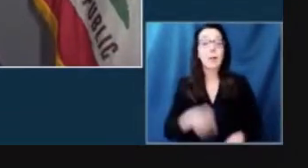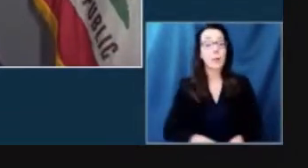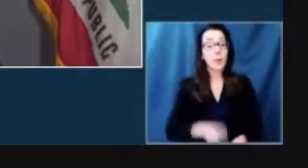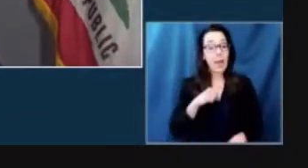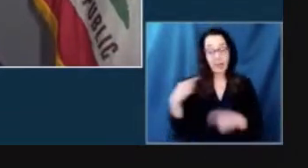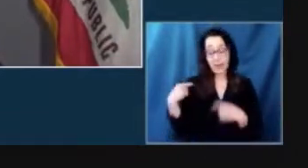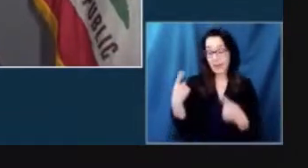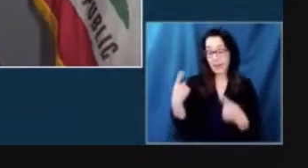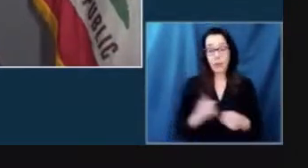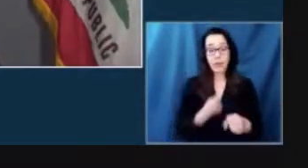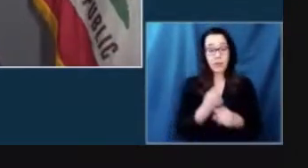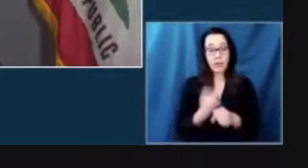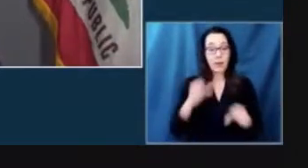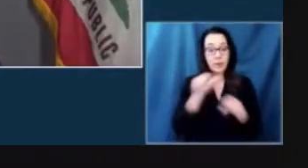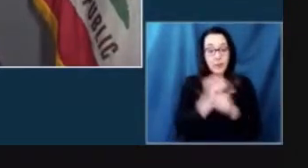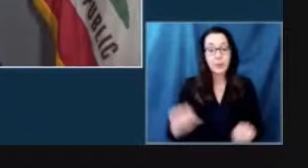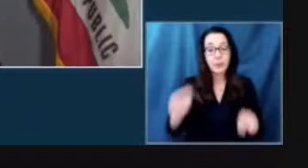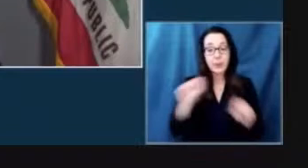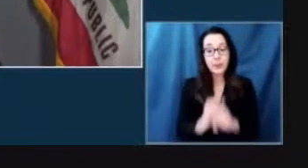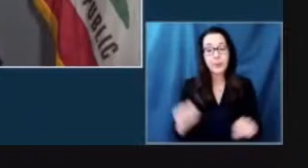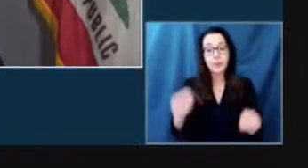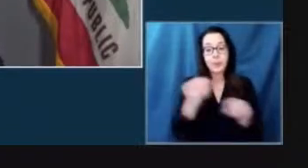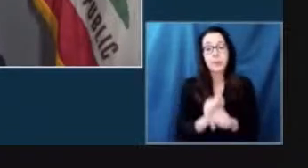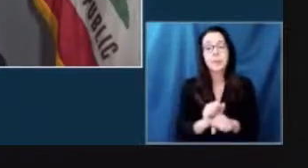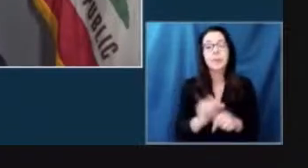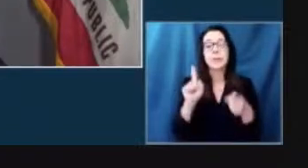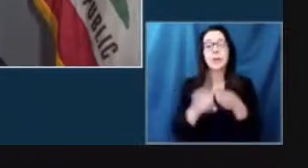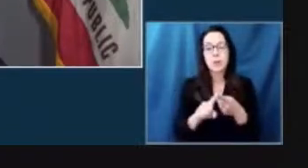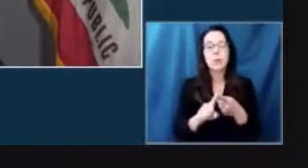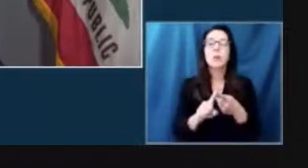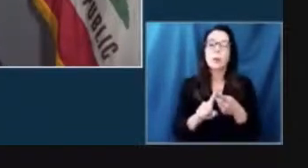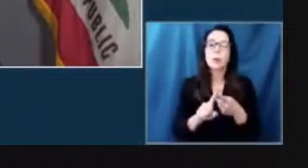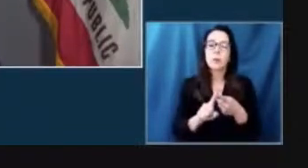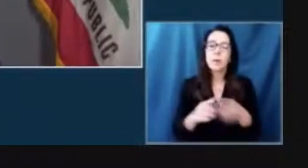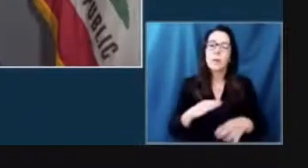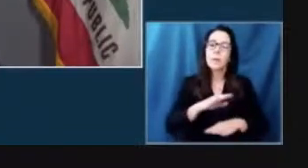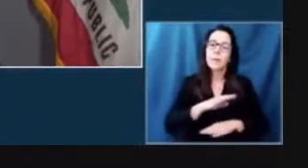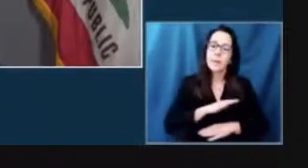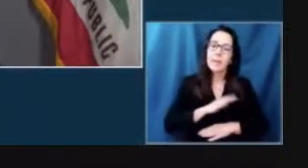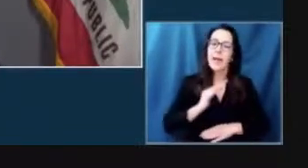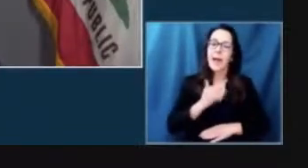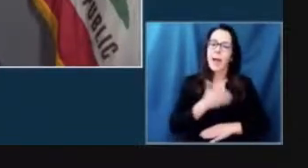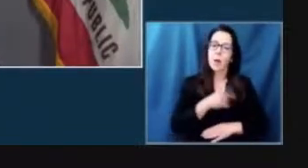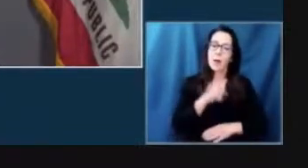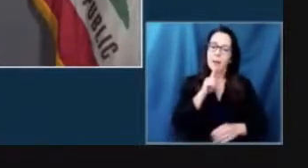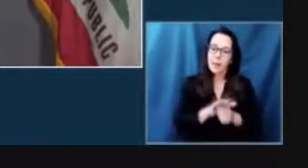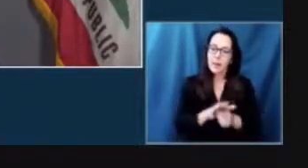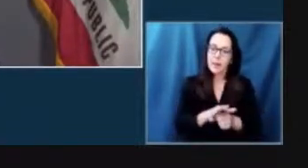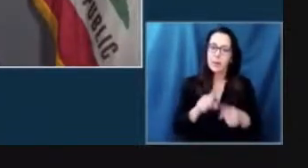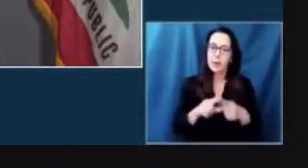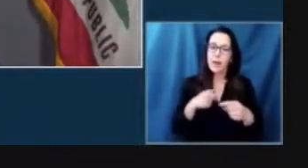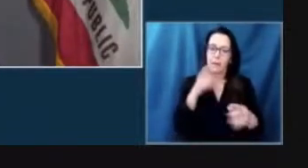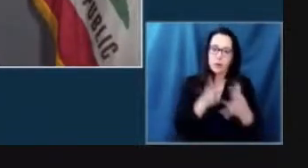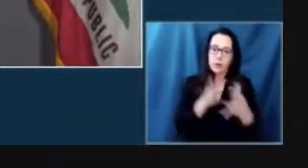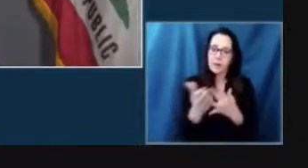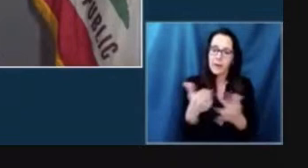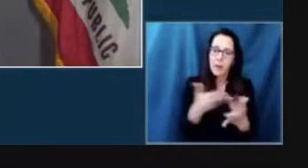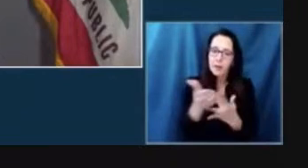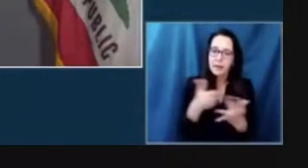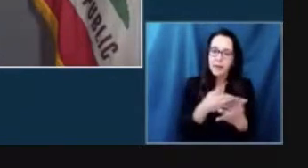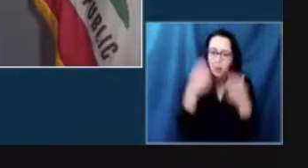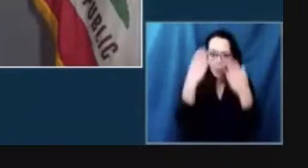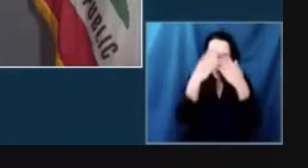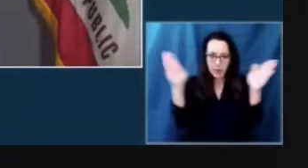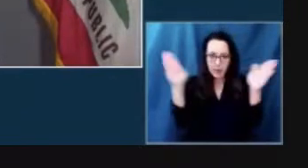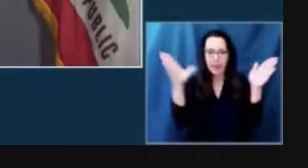have worked tirelessly to meet our commitment to have transparency, openness, and